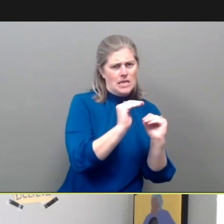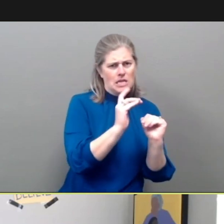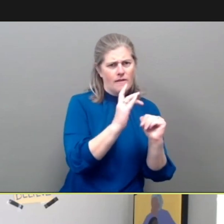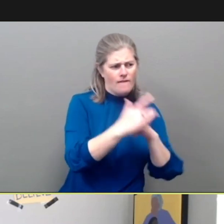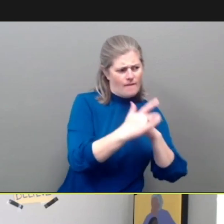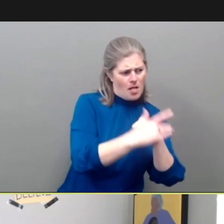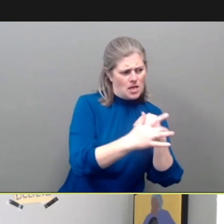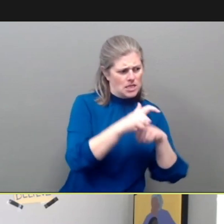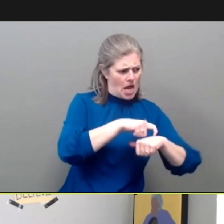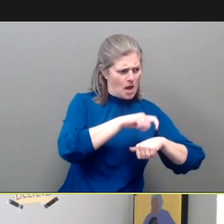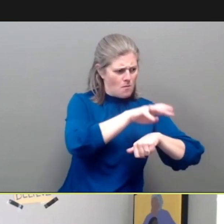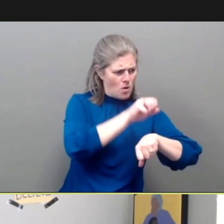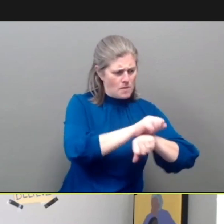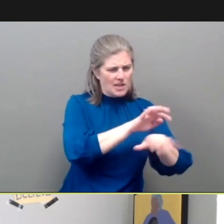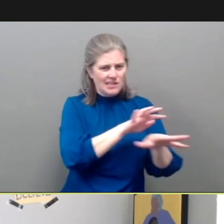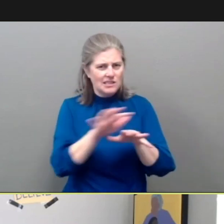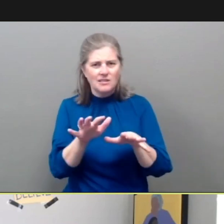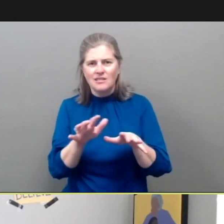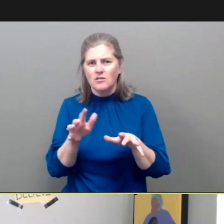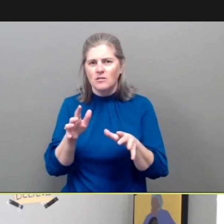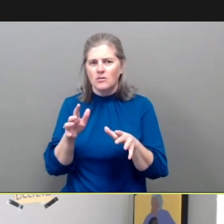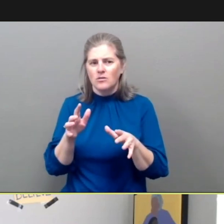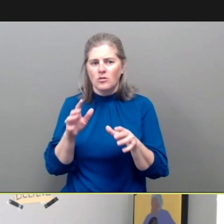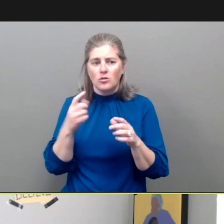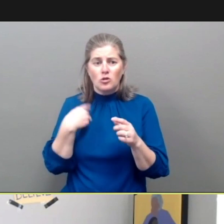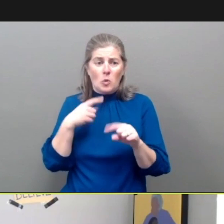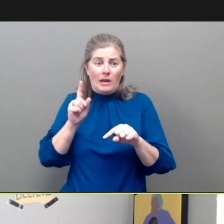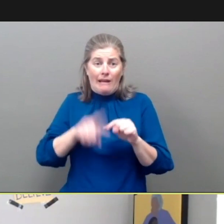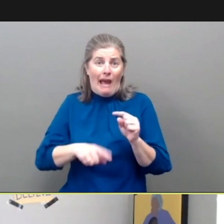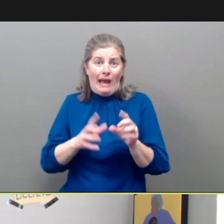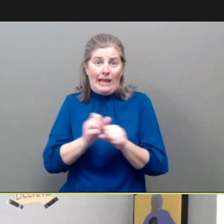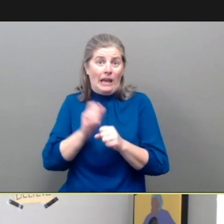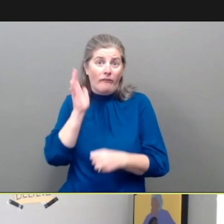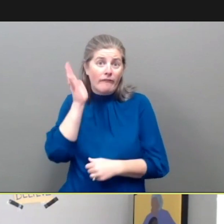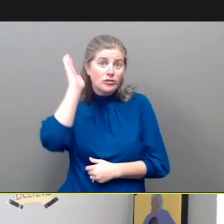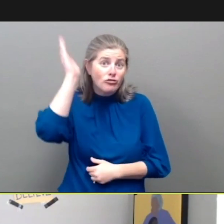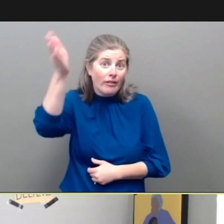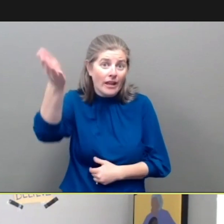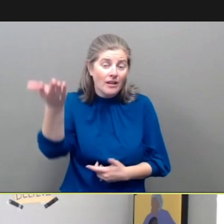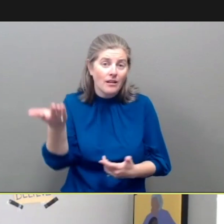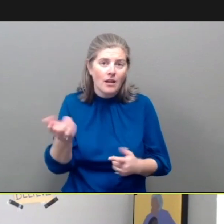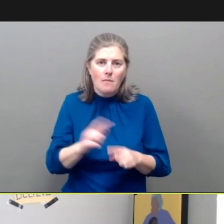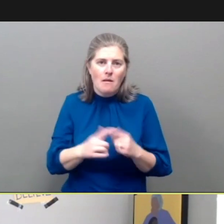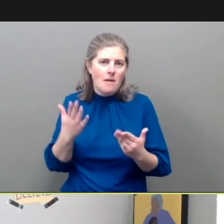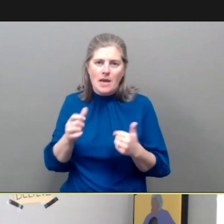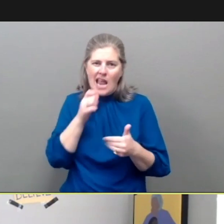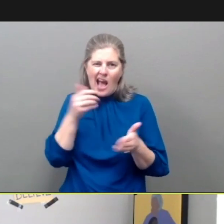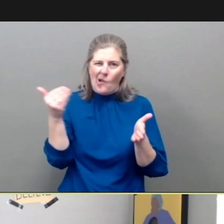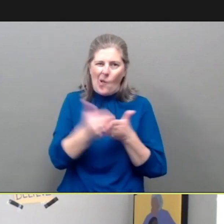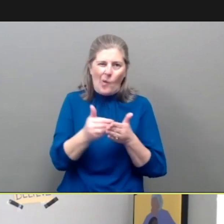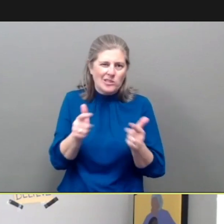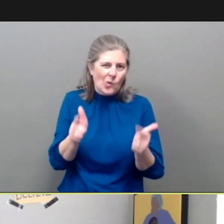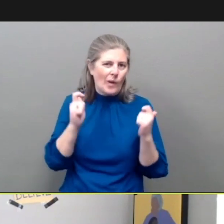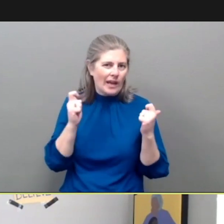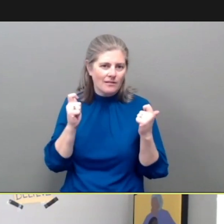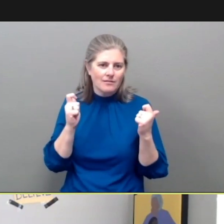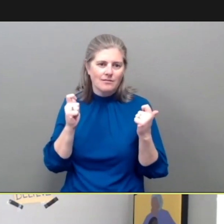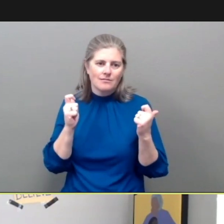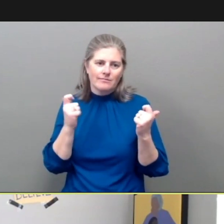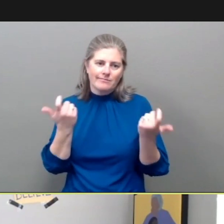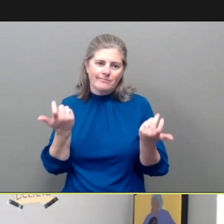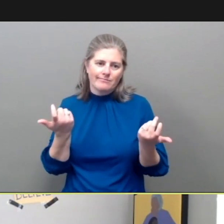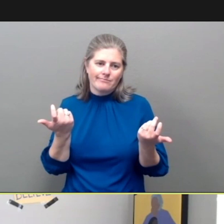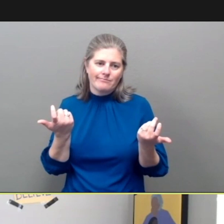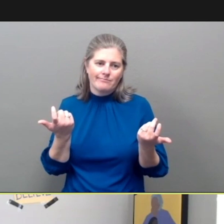spaces. So it's not like you can't get your booster shot eventually, but it may not be as quick as, you know,